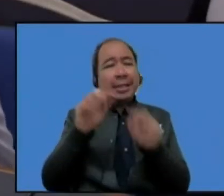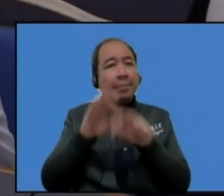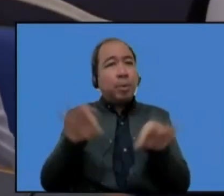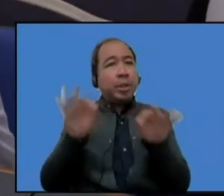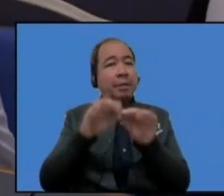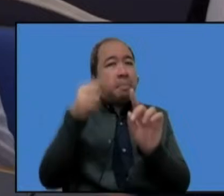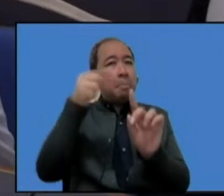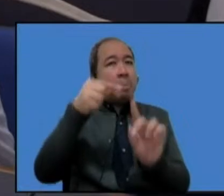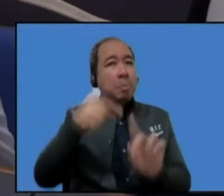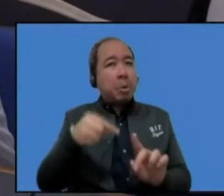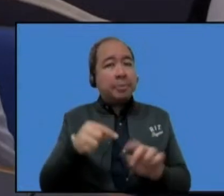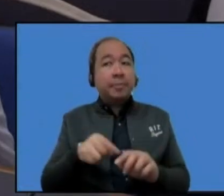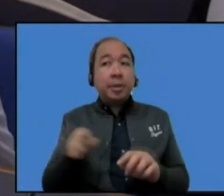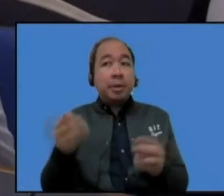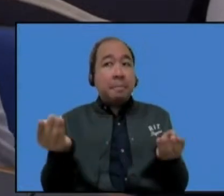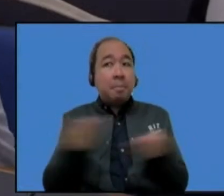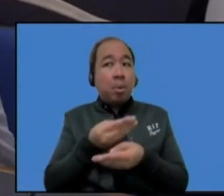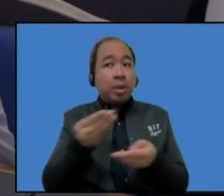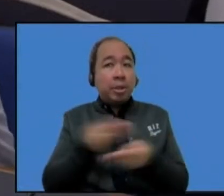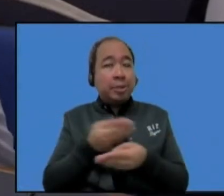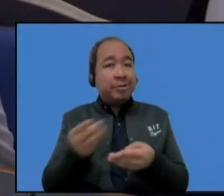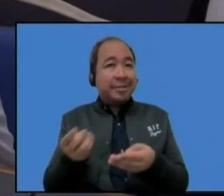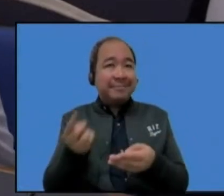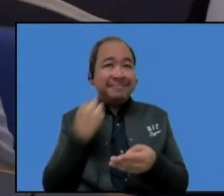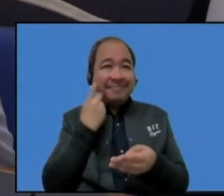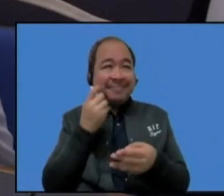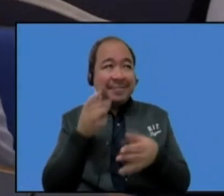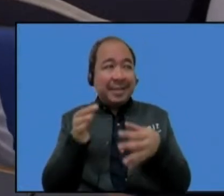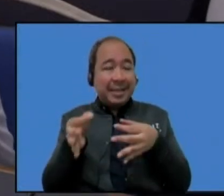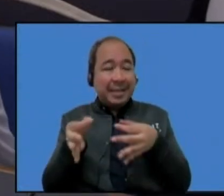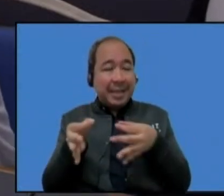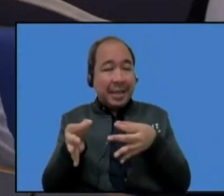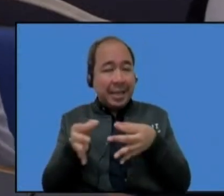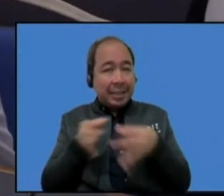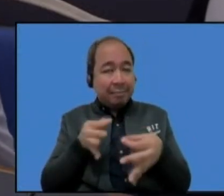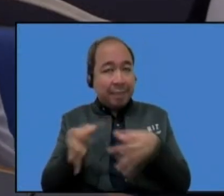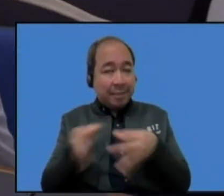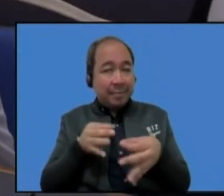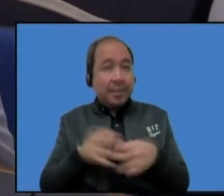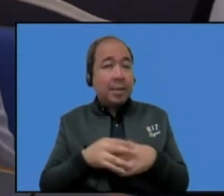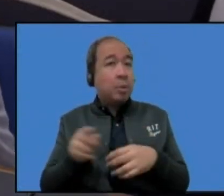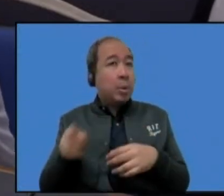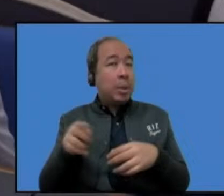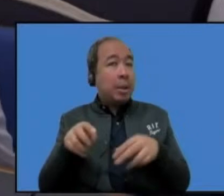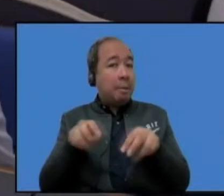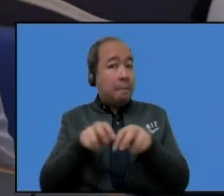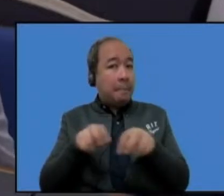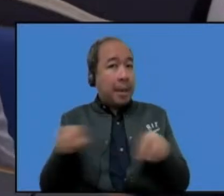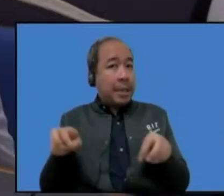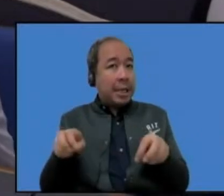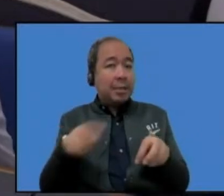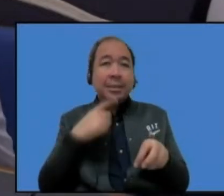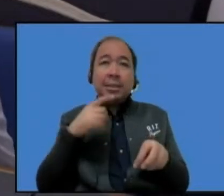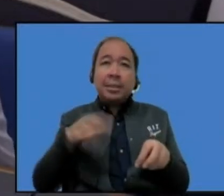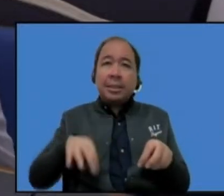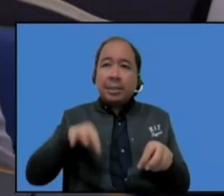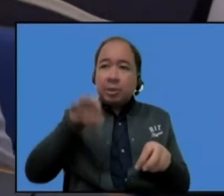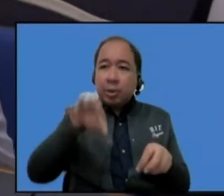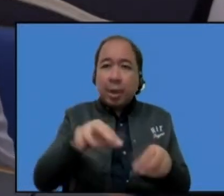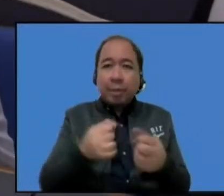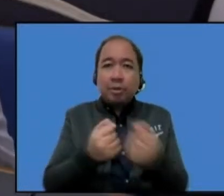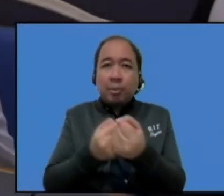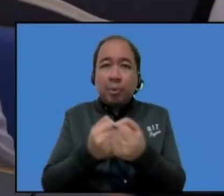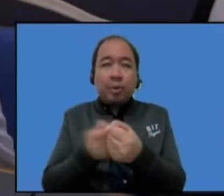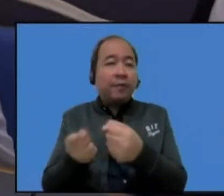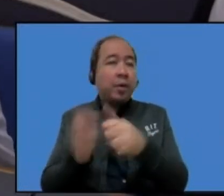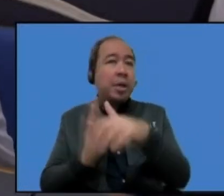As the moderator has earlier mentioned, in the panel prior to this, is that they've mentioned contributions of the migrants,